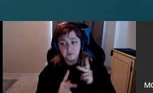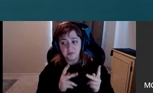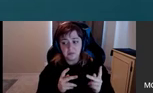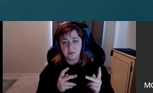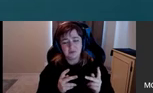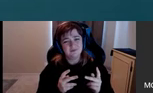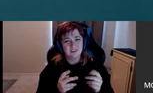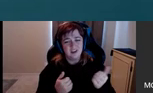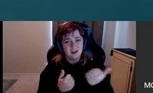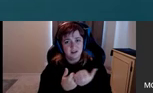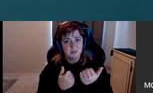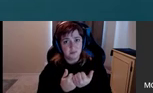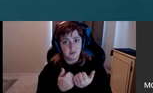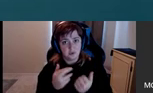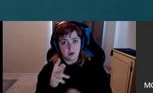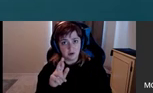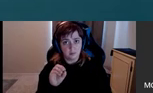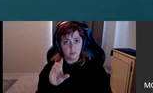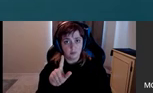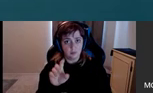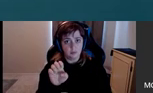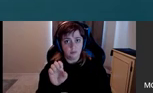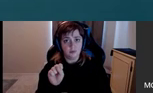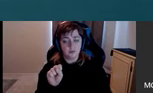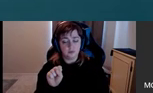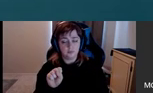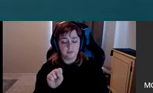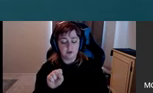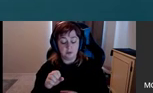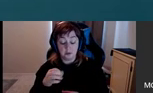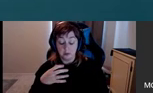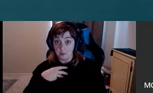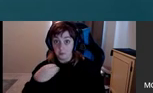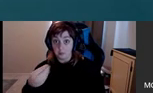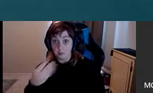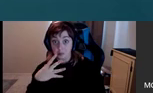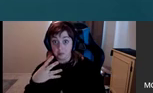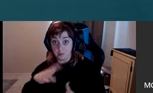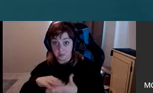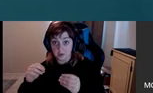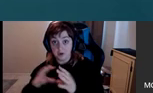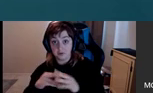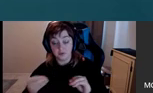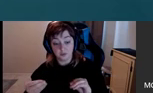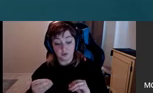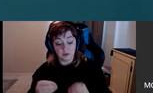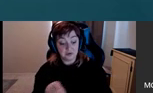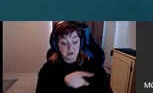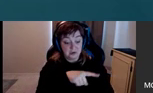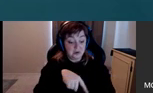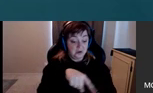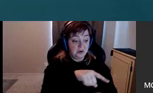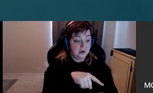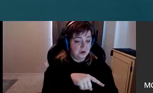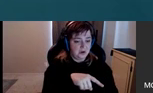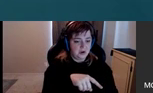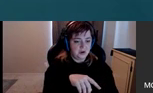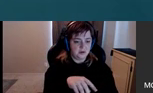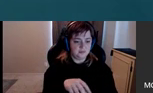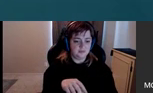as supporting roles in the white narrative. And often were portrayed as a stereotype